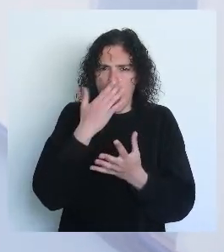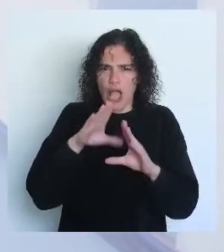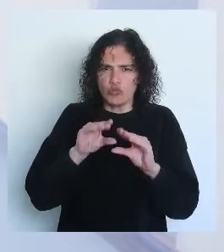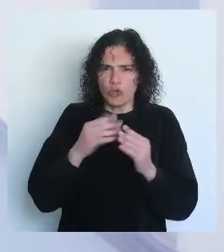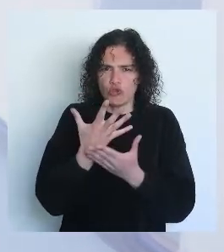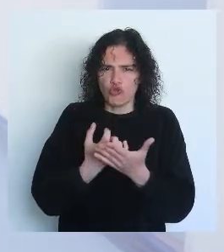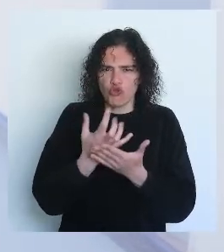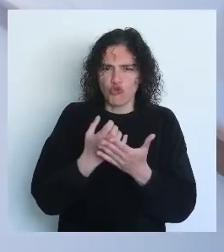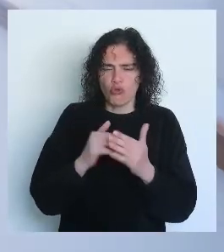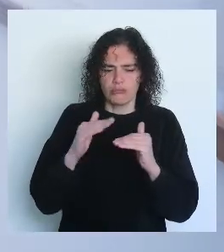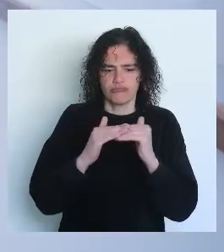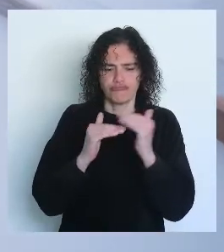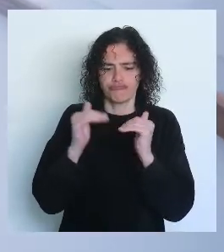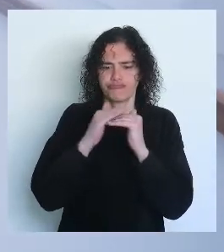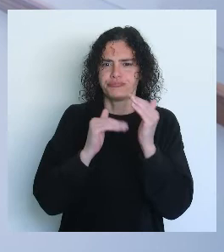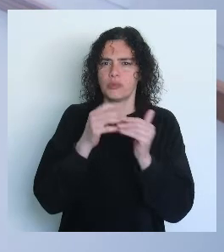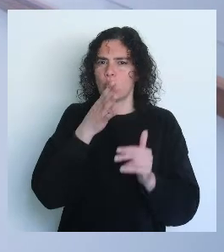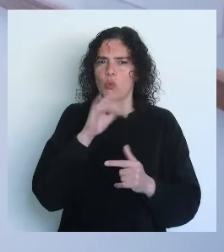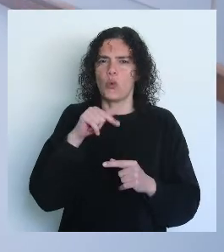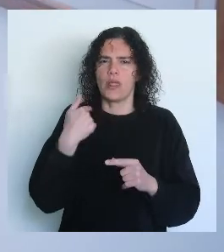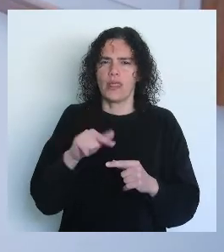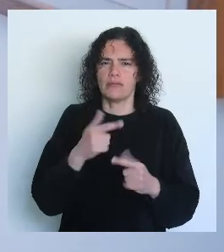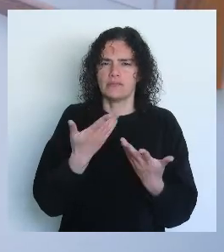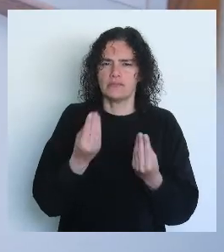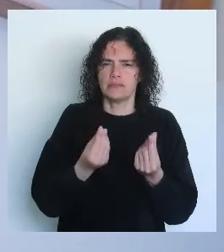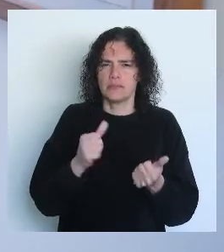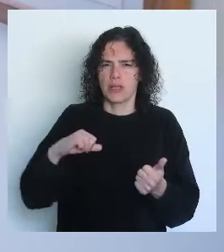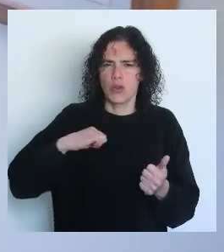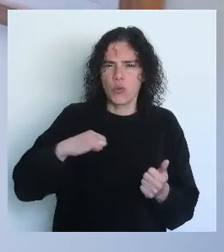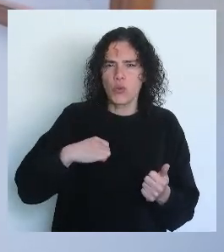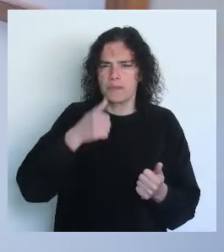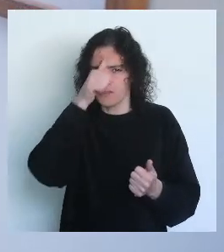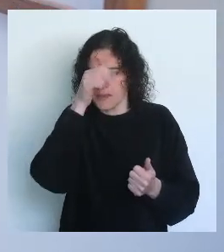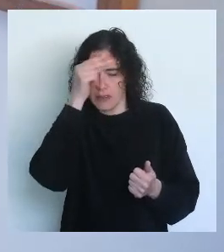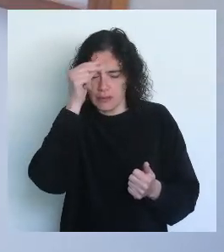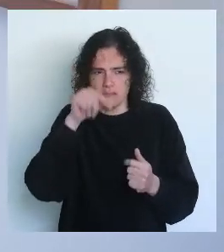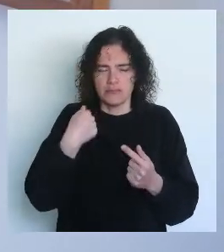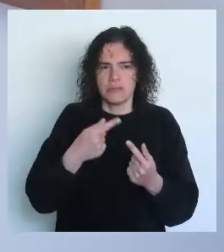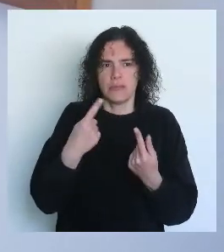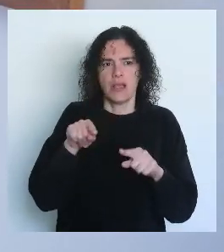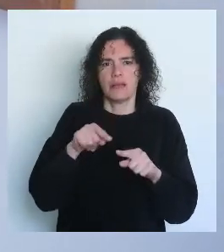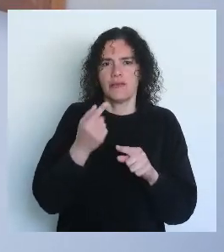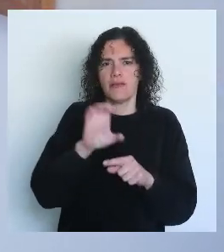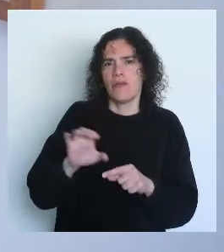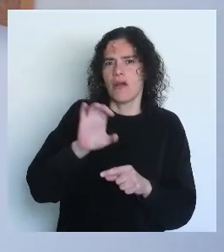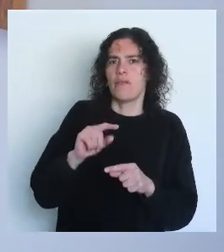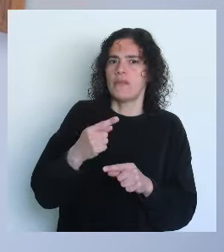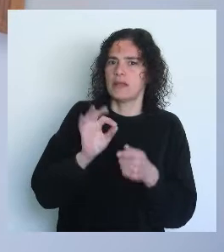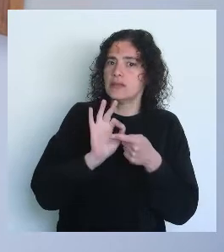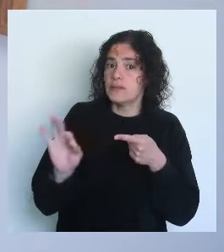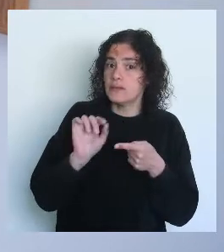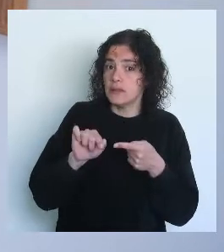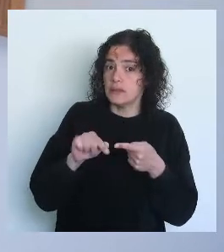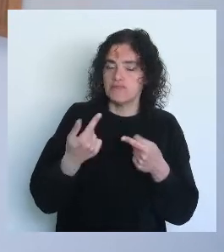a sponge, the layers of color, this gray brownish color, in such a way that